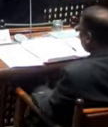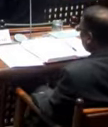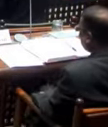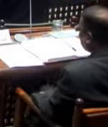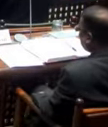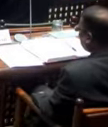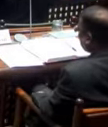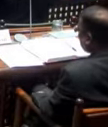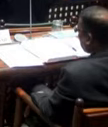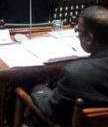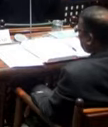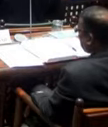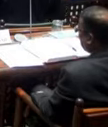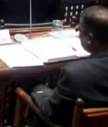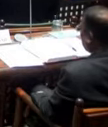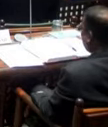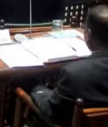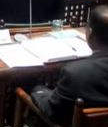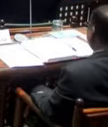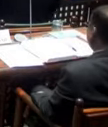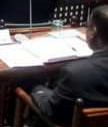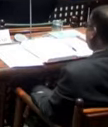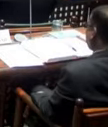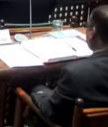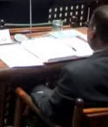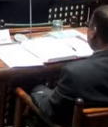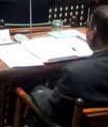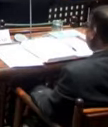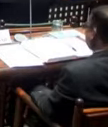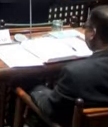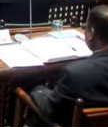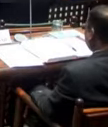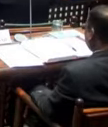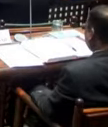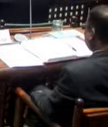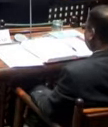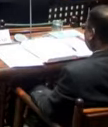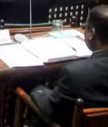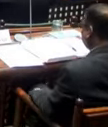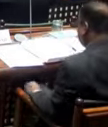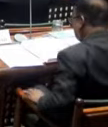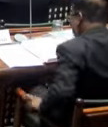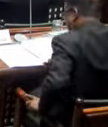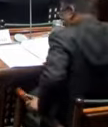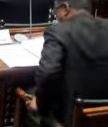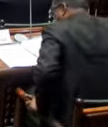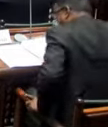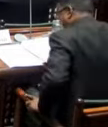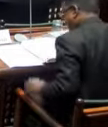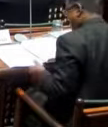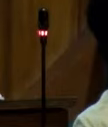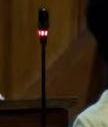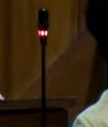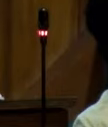they cannot pay the bill. Honourable Leader of Opposition, our people struggle with paying mortgages. Honourable members of this other house, soon return. Good day and a very good afternoon.